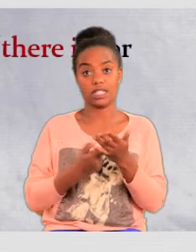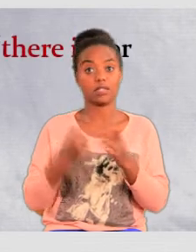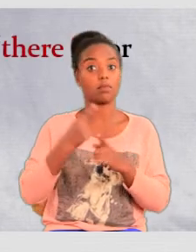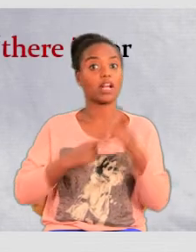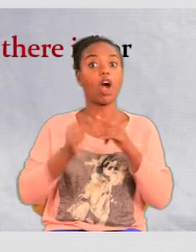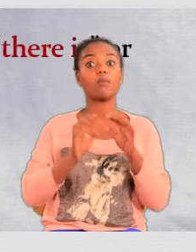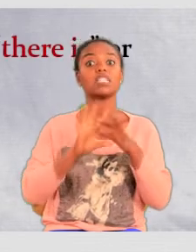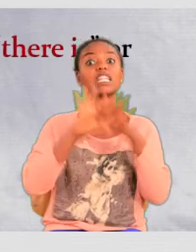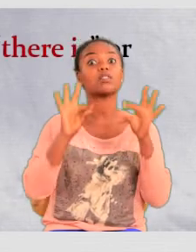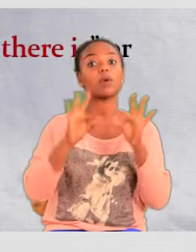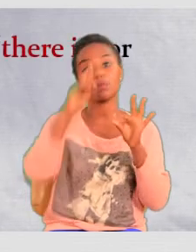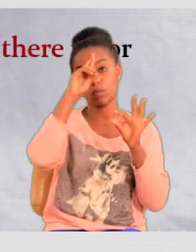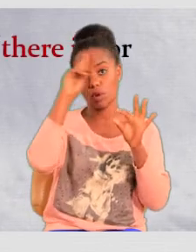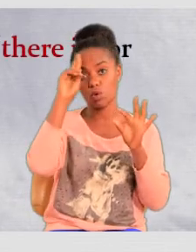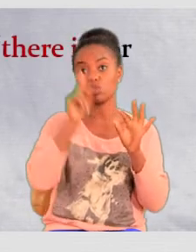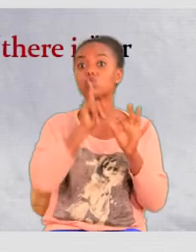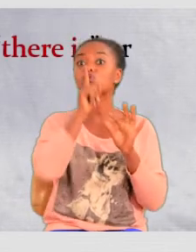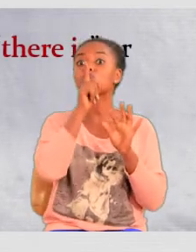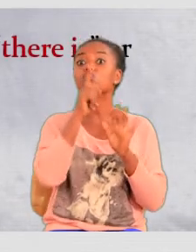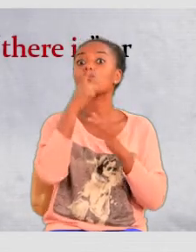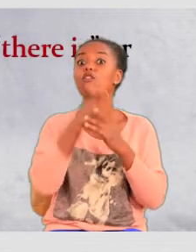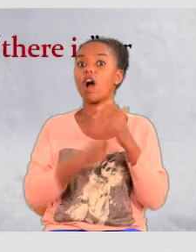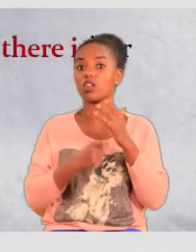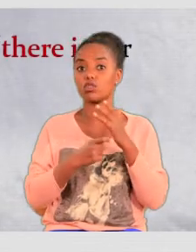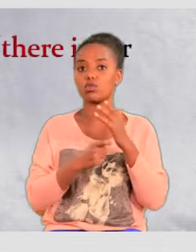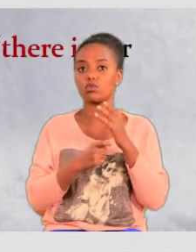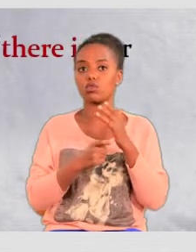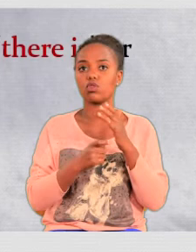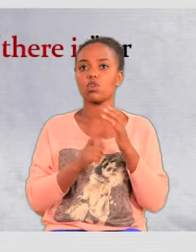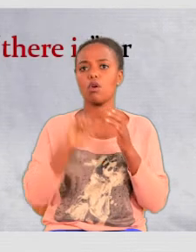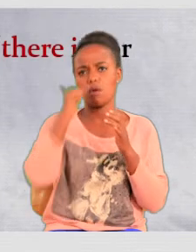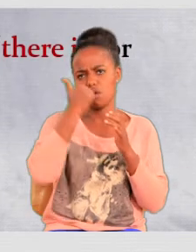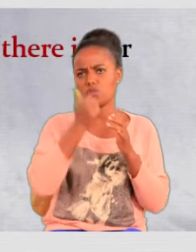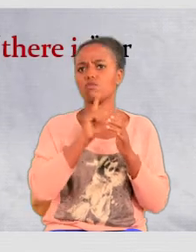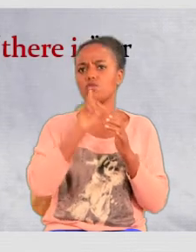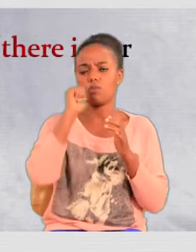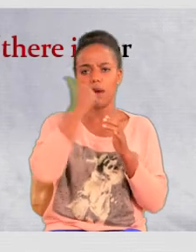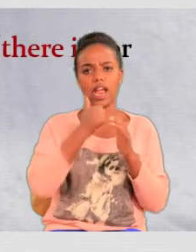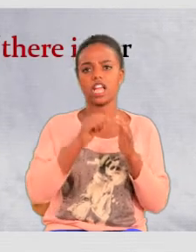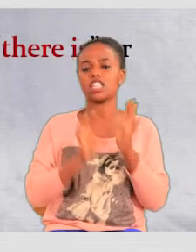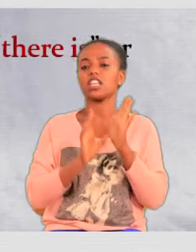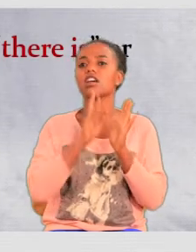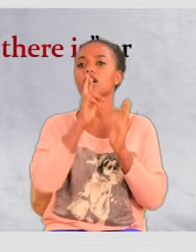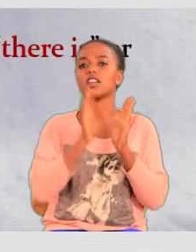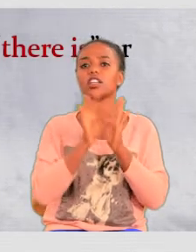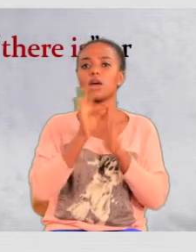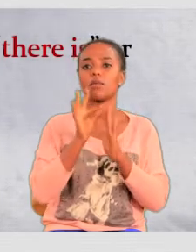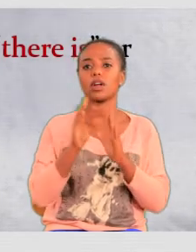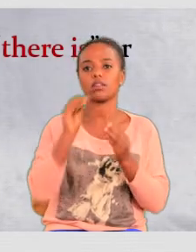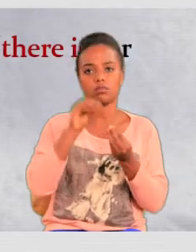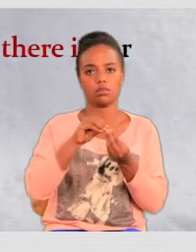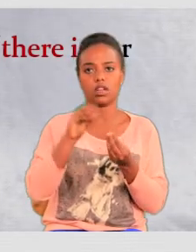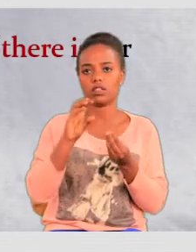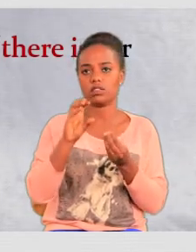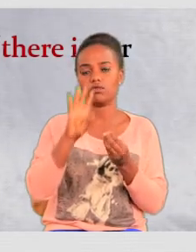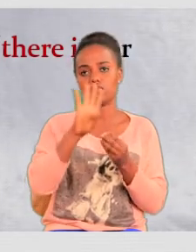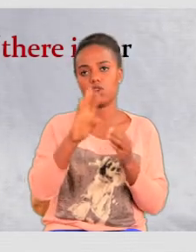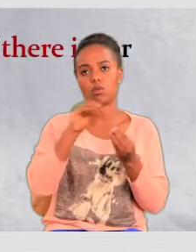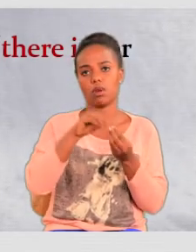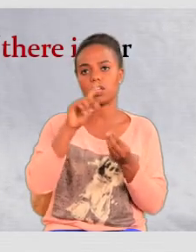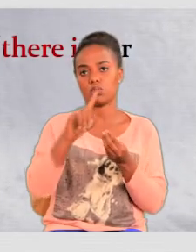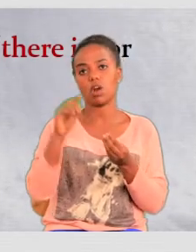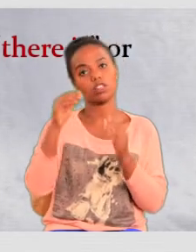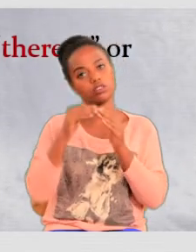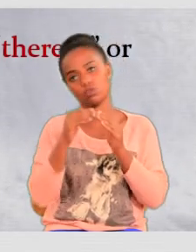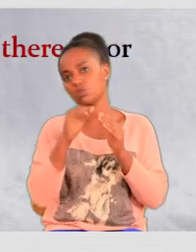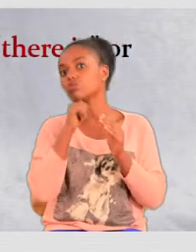statement because its truth value is this false. For any real number, this cannot be 0. For example, if you take 4 plus 1